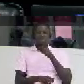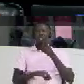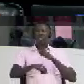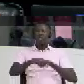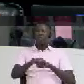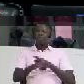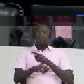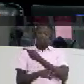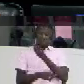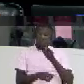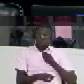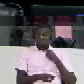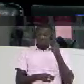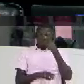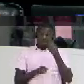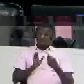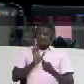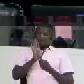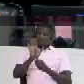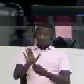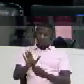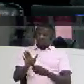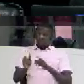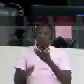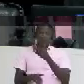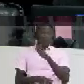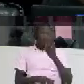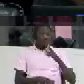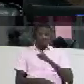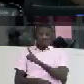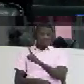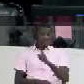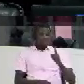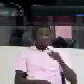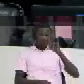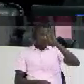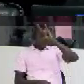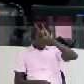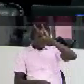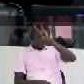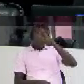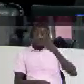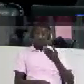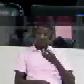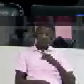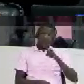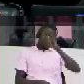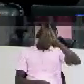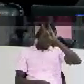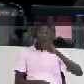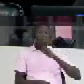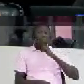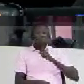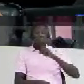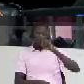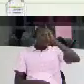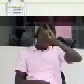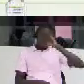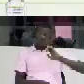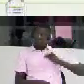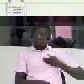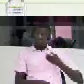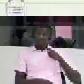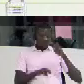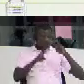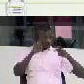they identify any of these witches or wizards that they were looking for? jamono jooju ngeen